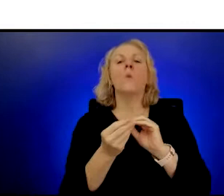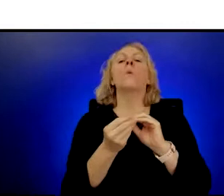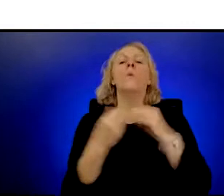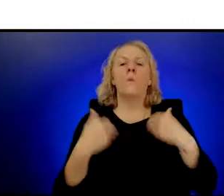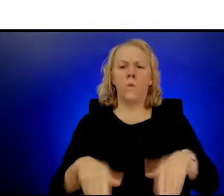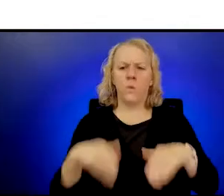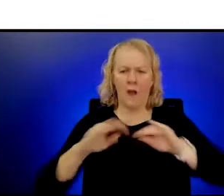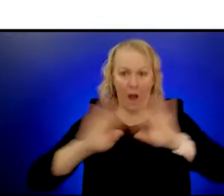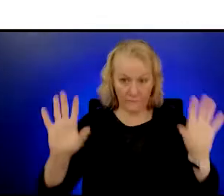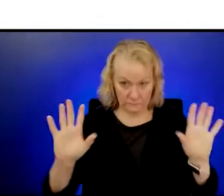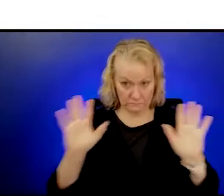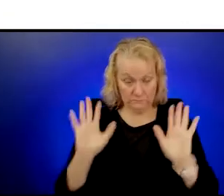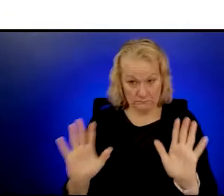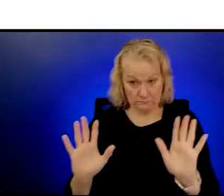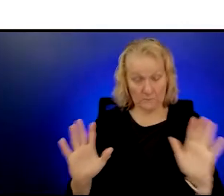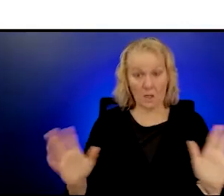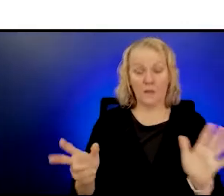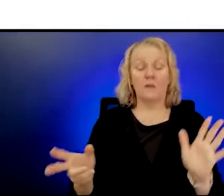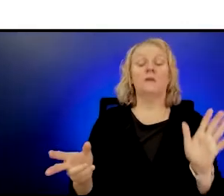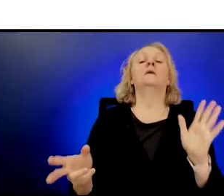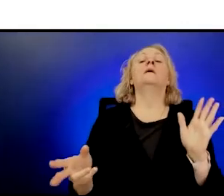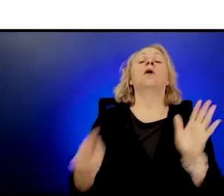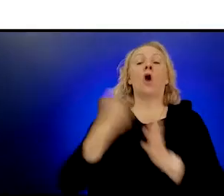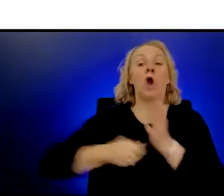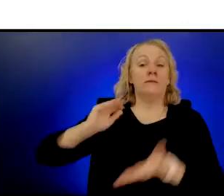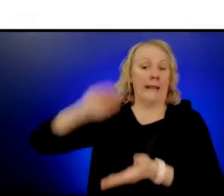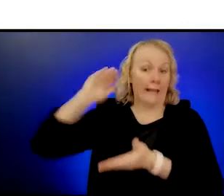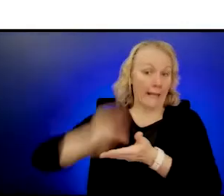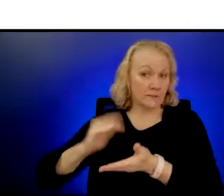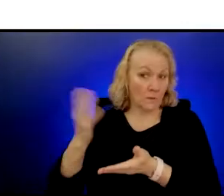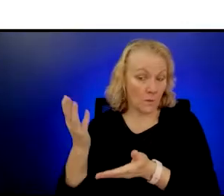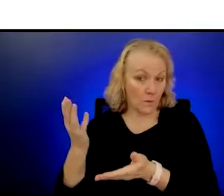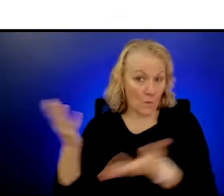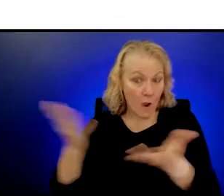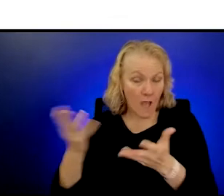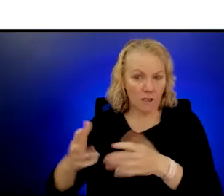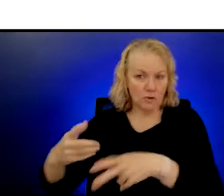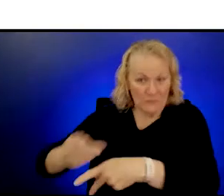that it's typically much more cost-effective to train and retain